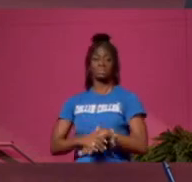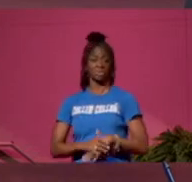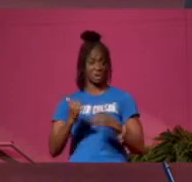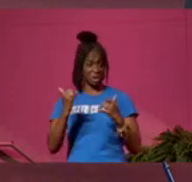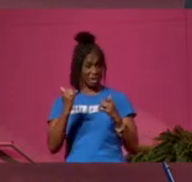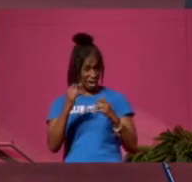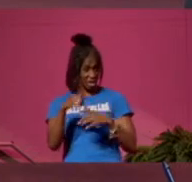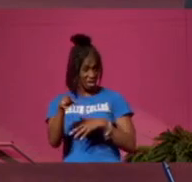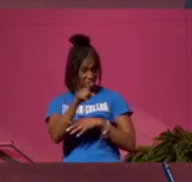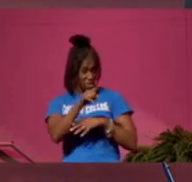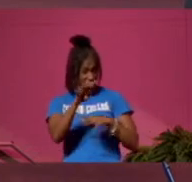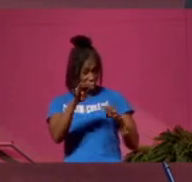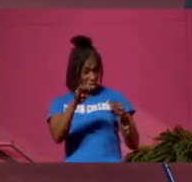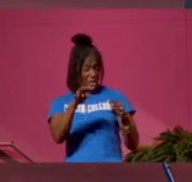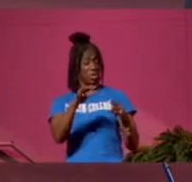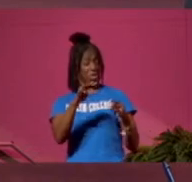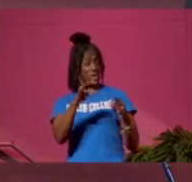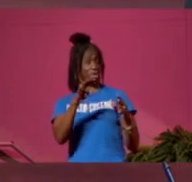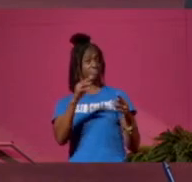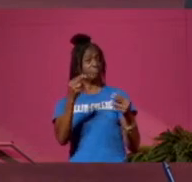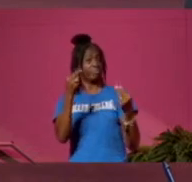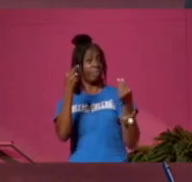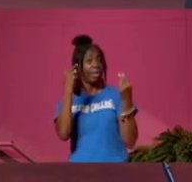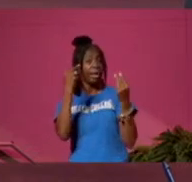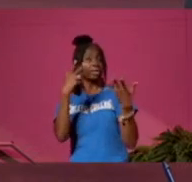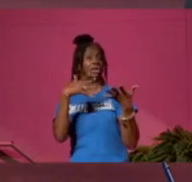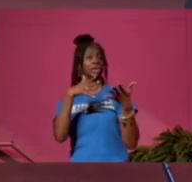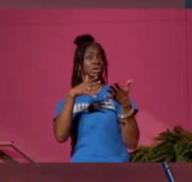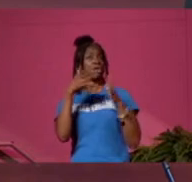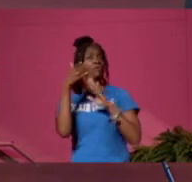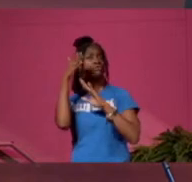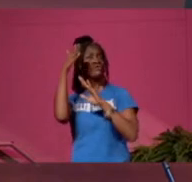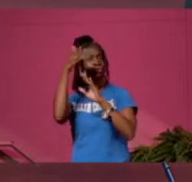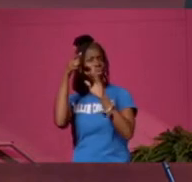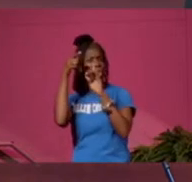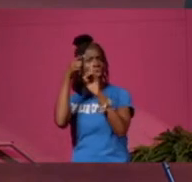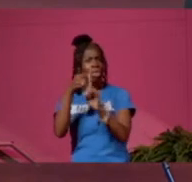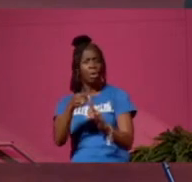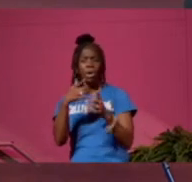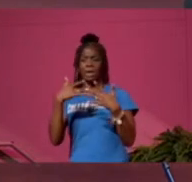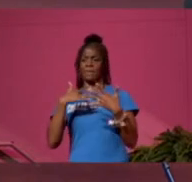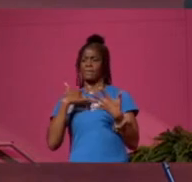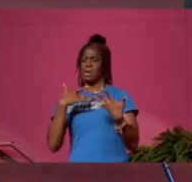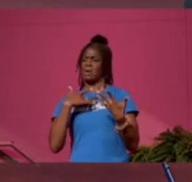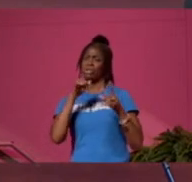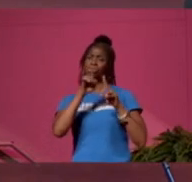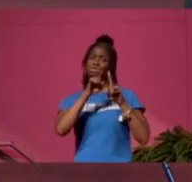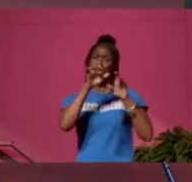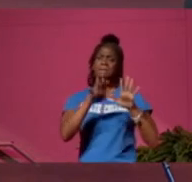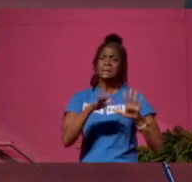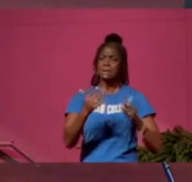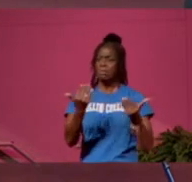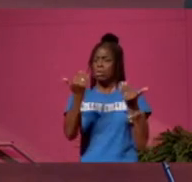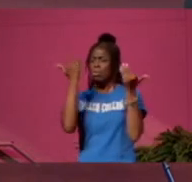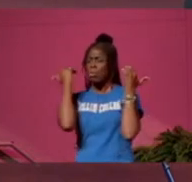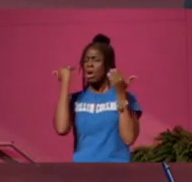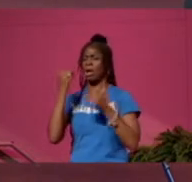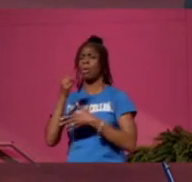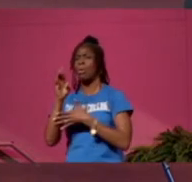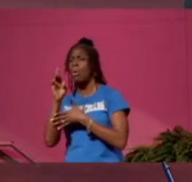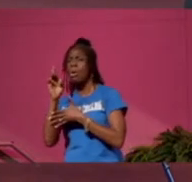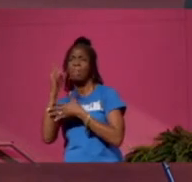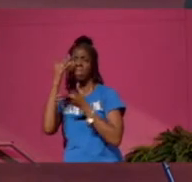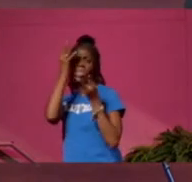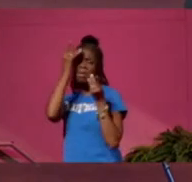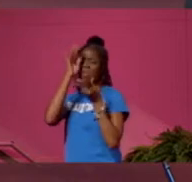at the school year, and you're looking at what's in front of you. You're looking at the star test and you're overwhelmed. You're thinking about the fact that you want to go to college and you